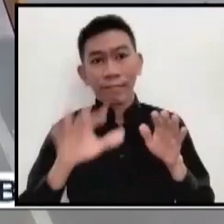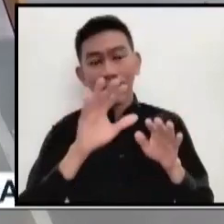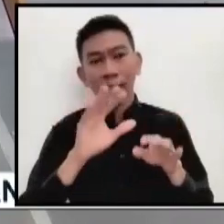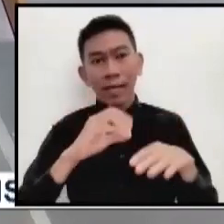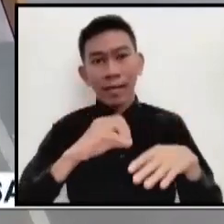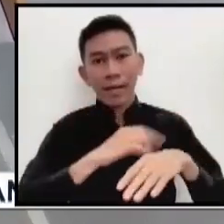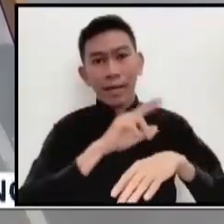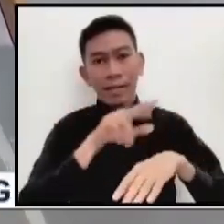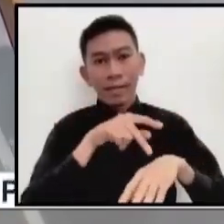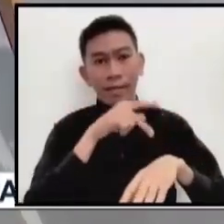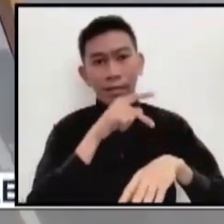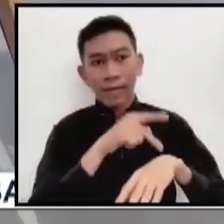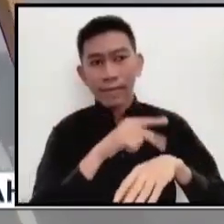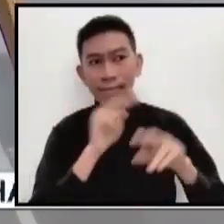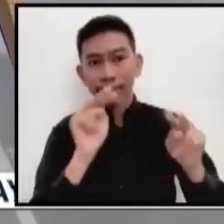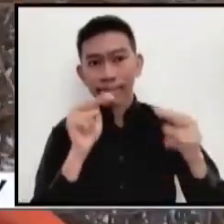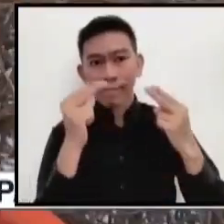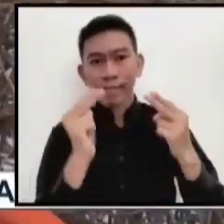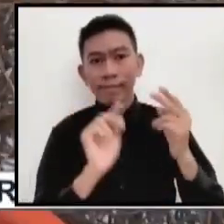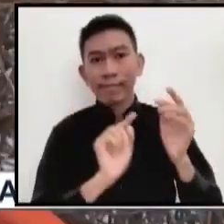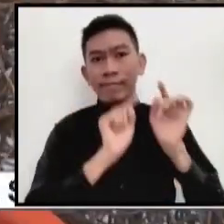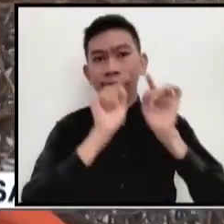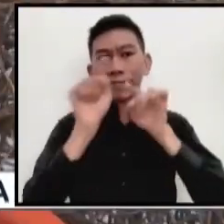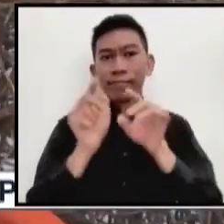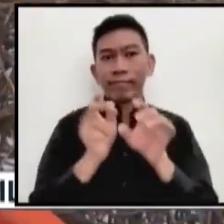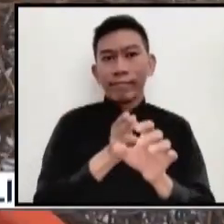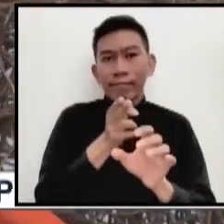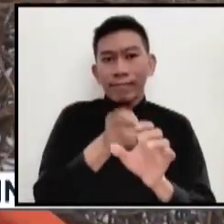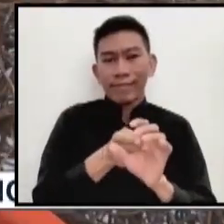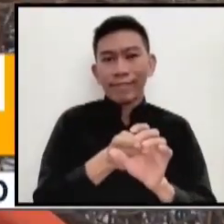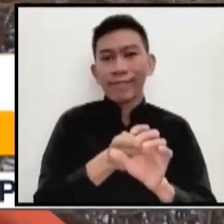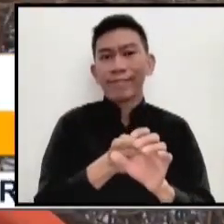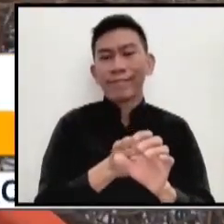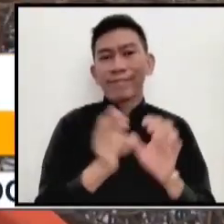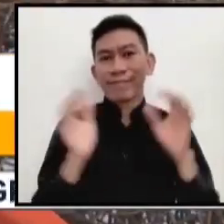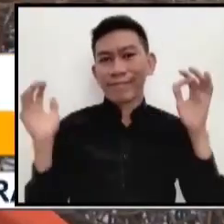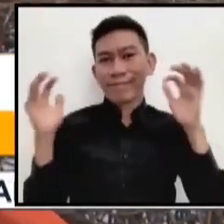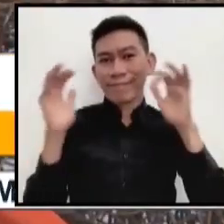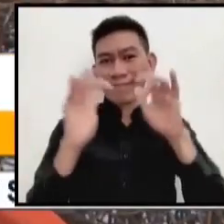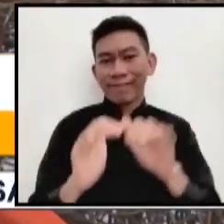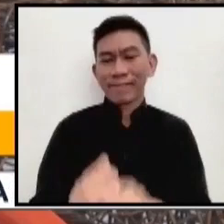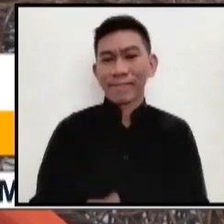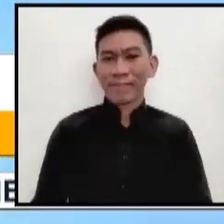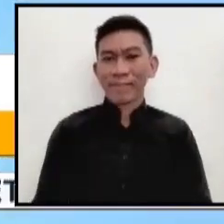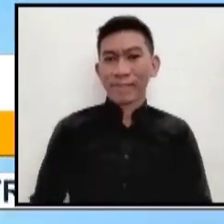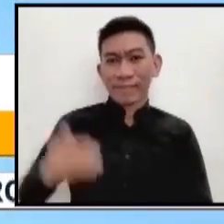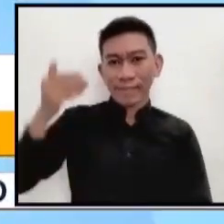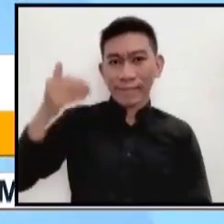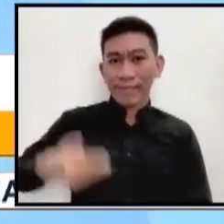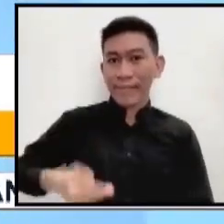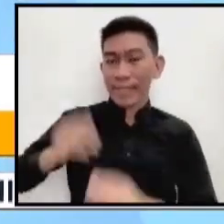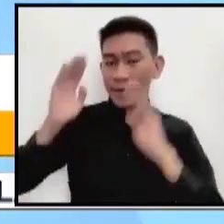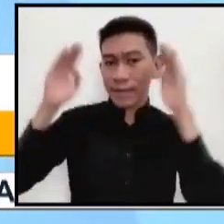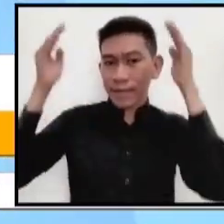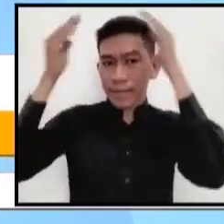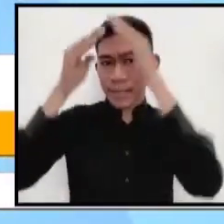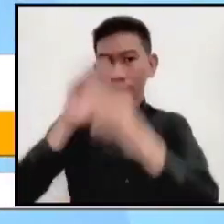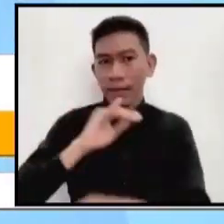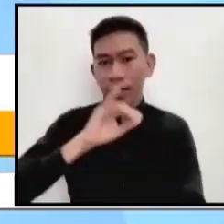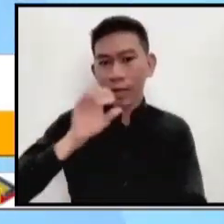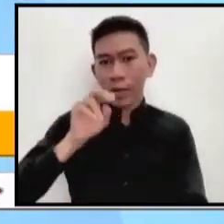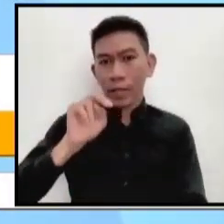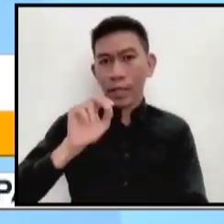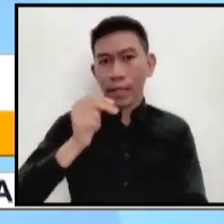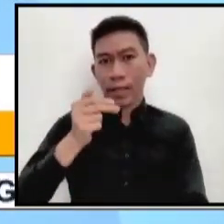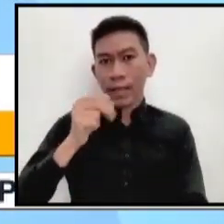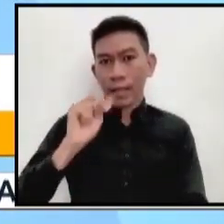sa magaganap na Home Faith. Okay. This is Bishop Jonathan Ferriol of the Pentecostal Missionary Church of